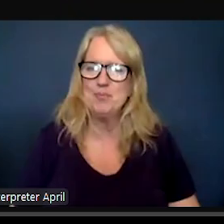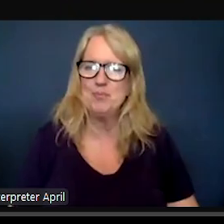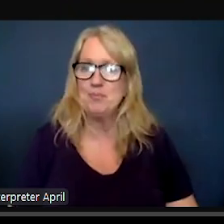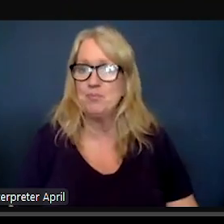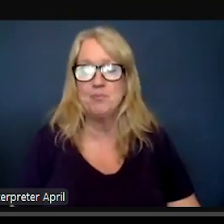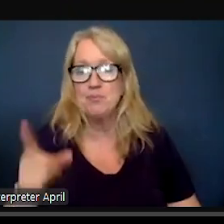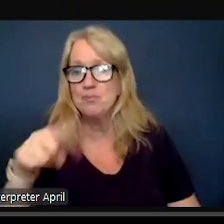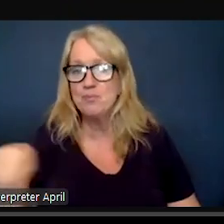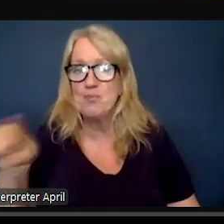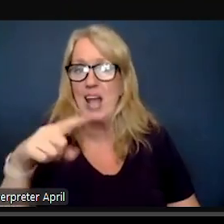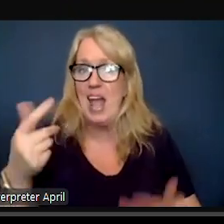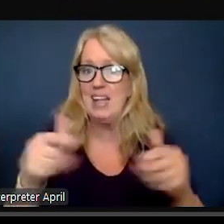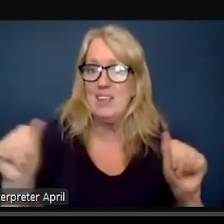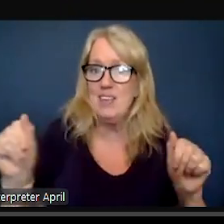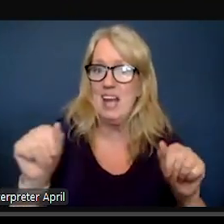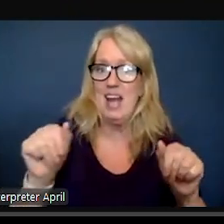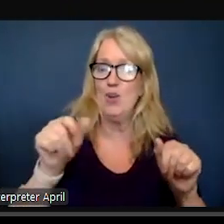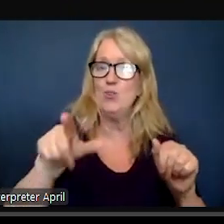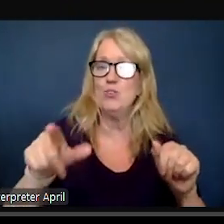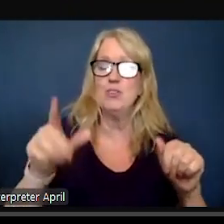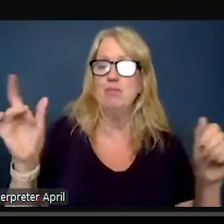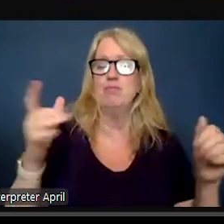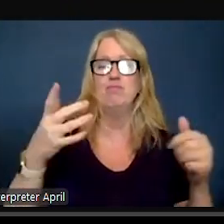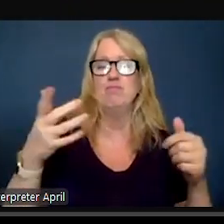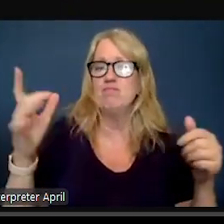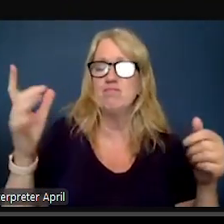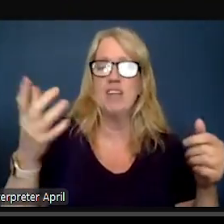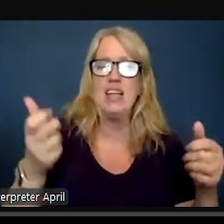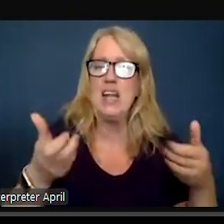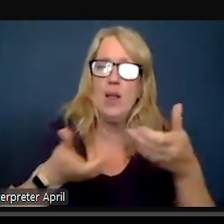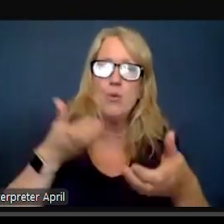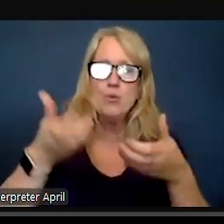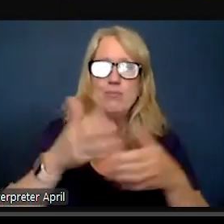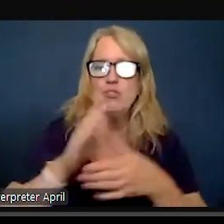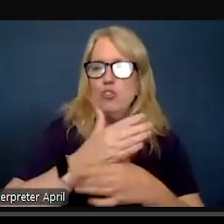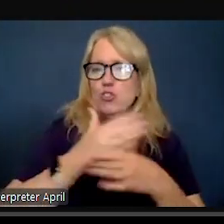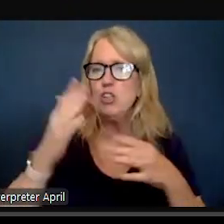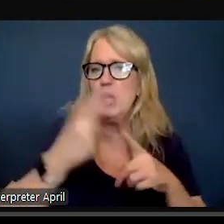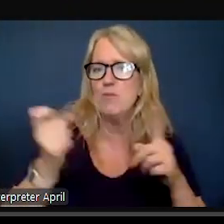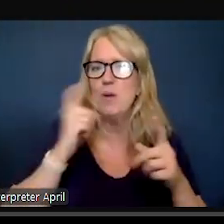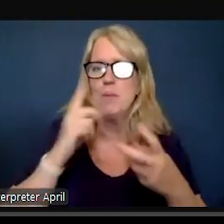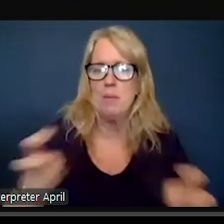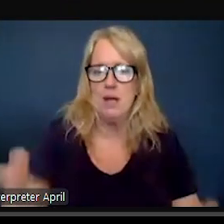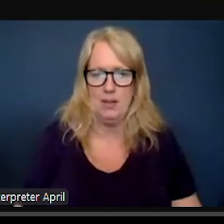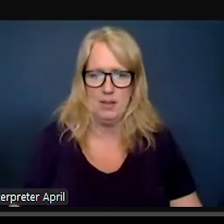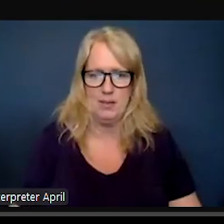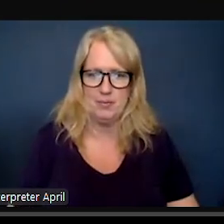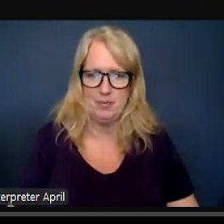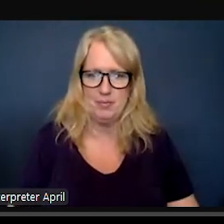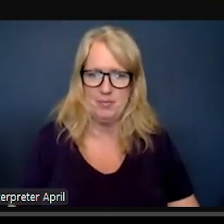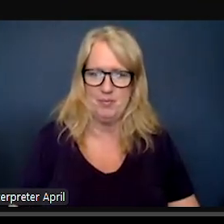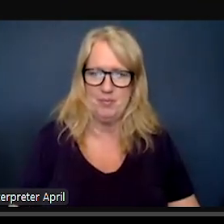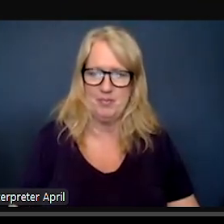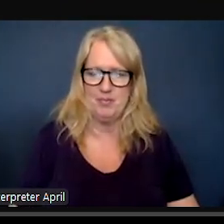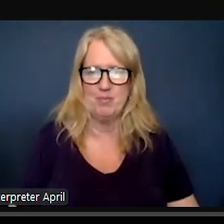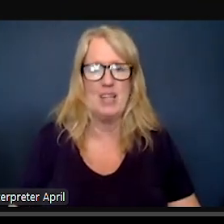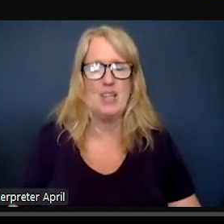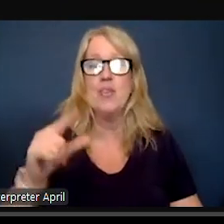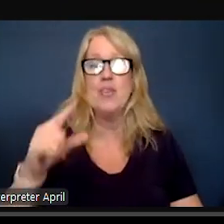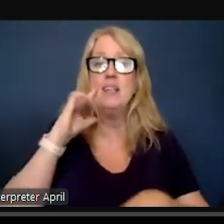else that your takeaways from the panel? Anything you want to highlight? This has just stuck with